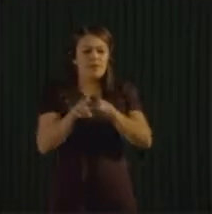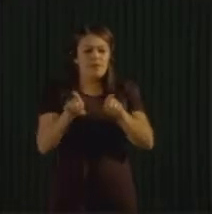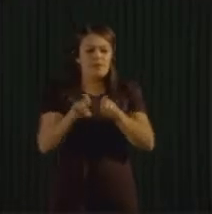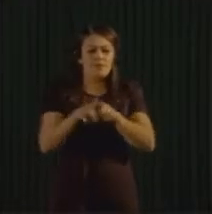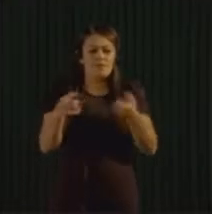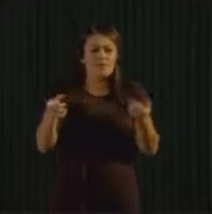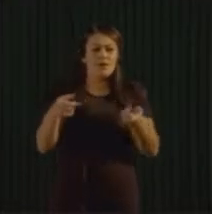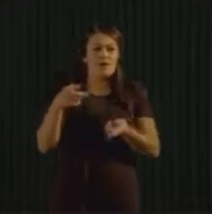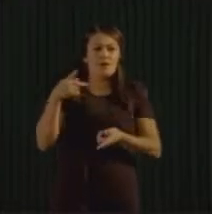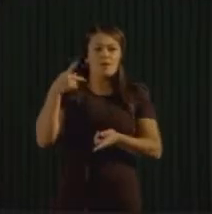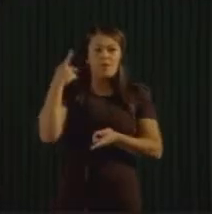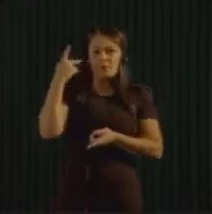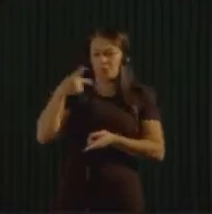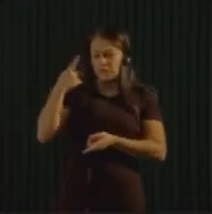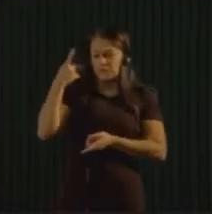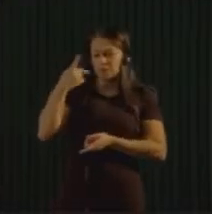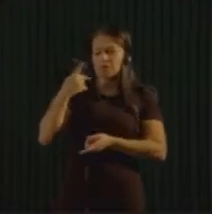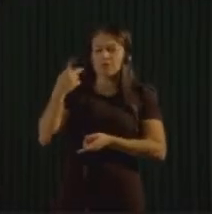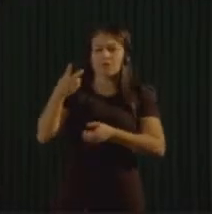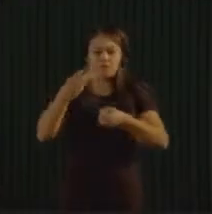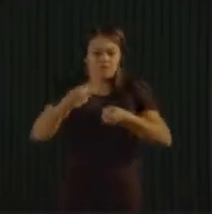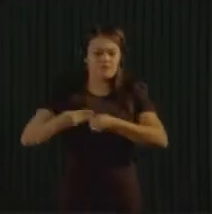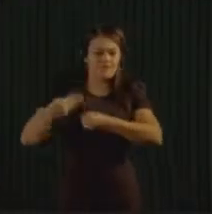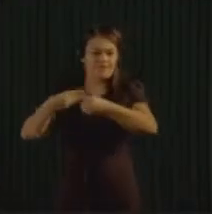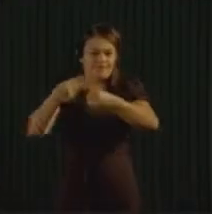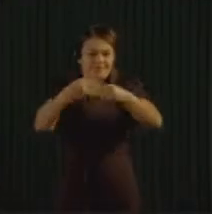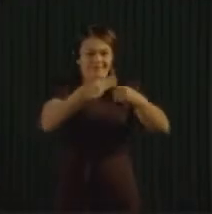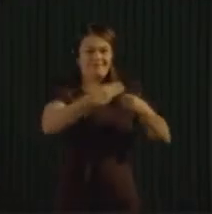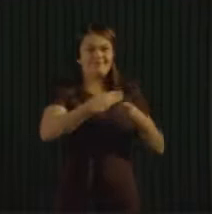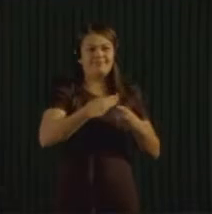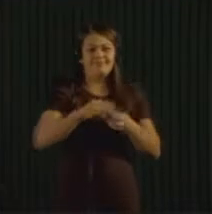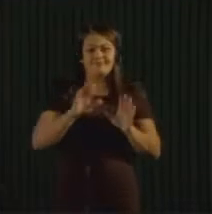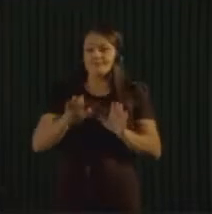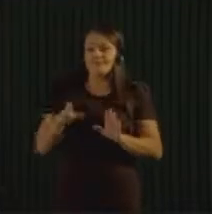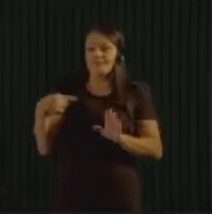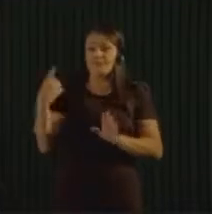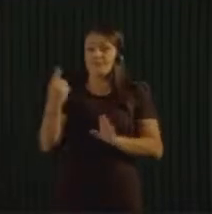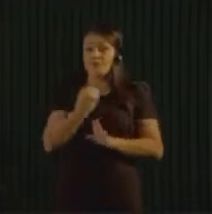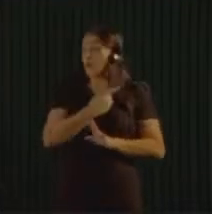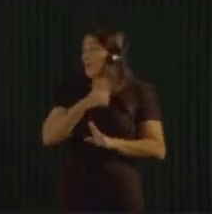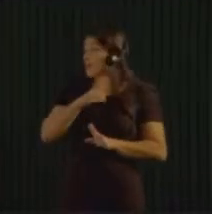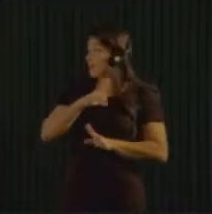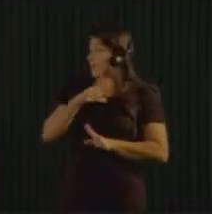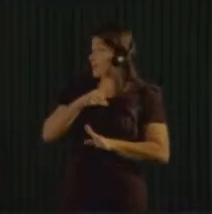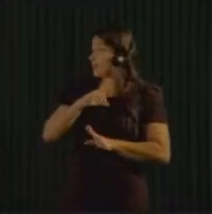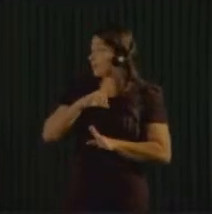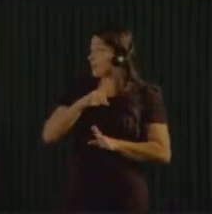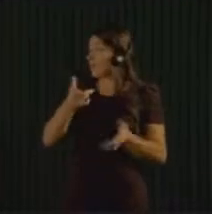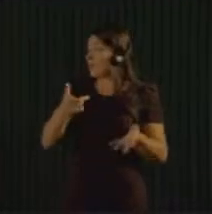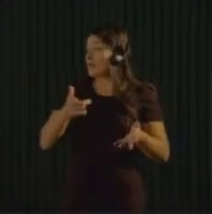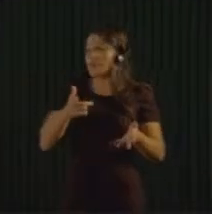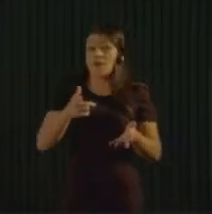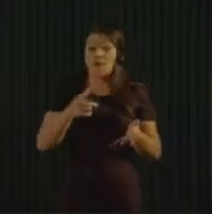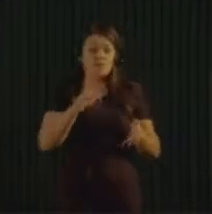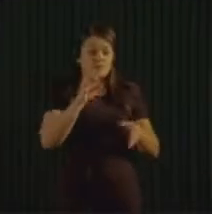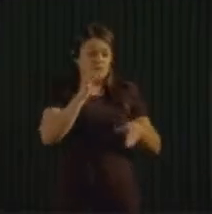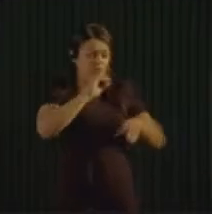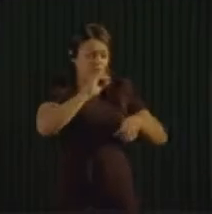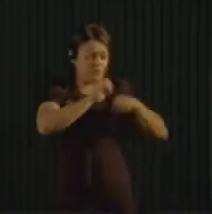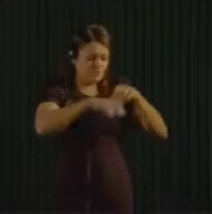together with the citizen level projects. For example, including compostings, reallocation in the cities, or